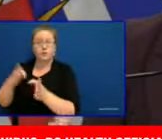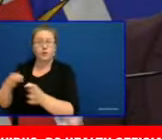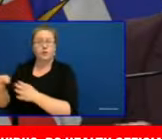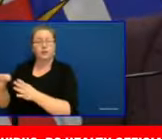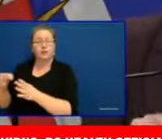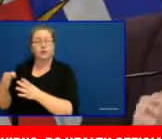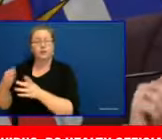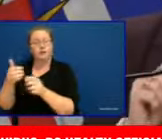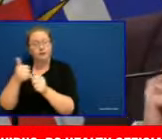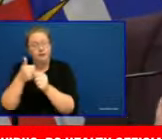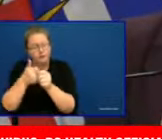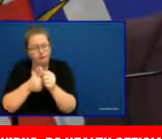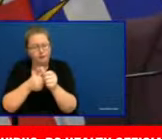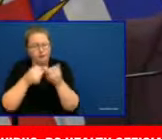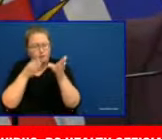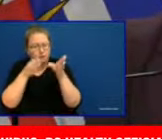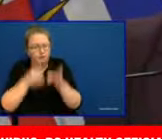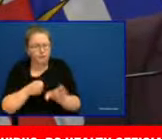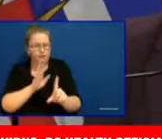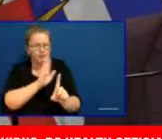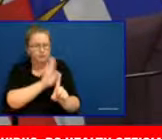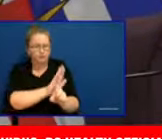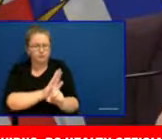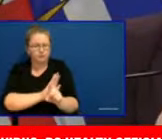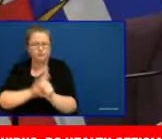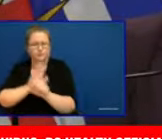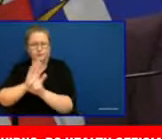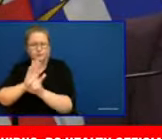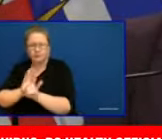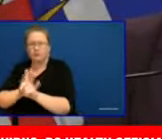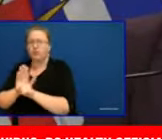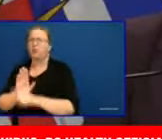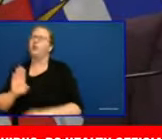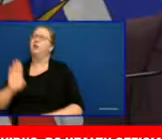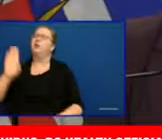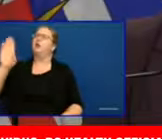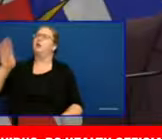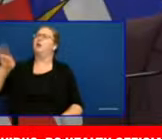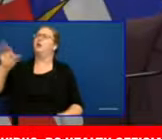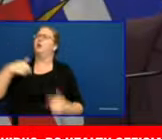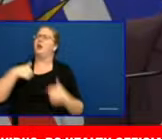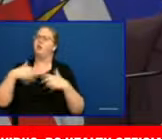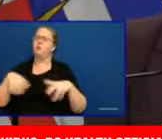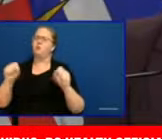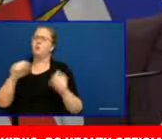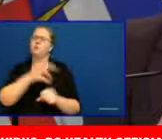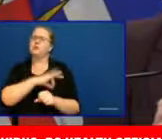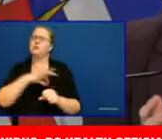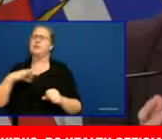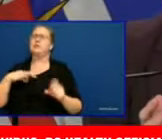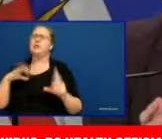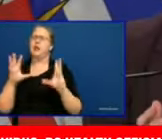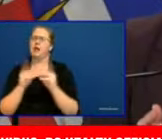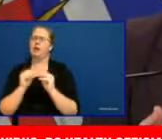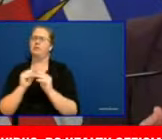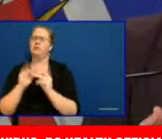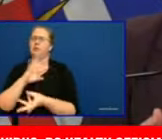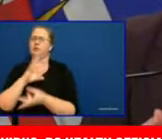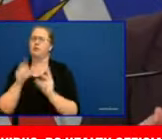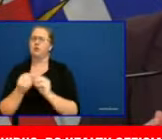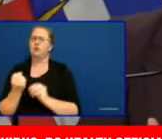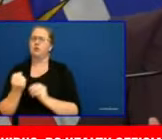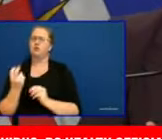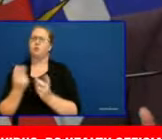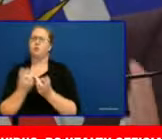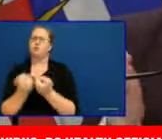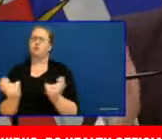for everybody, it's important to pay attention to, you know, I've had questions like, can I have a staff meeting with 12 people?